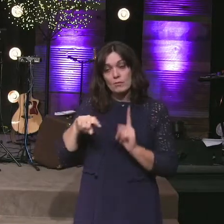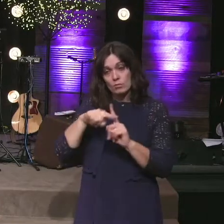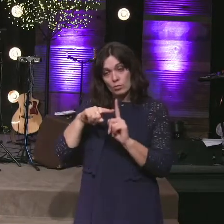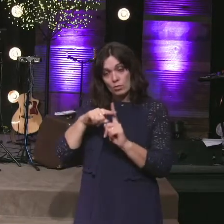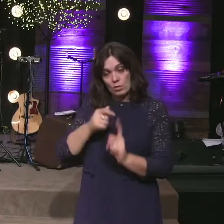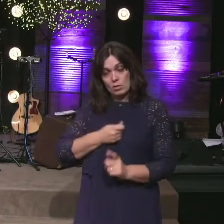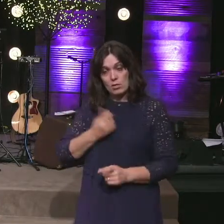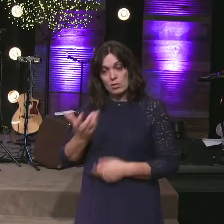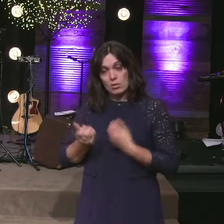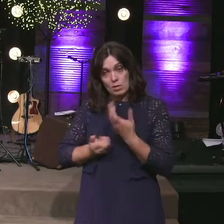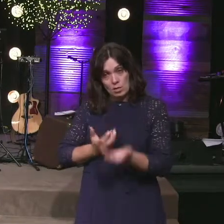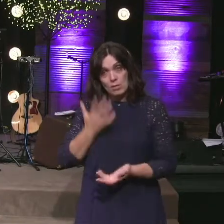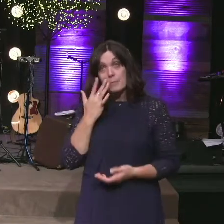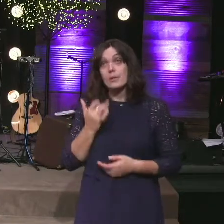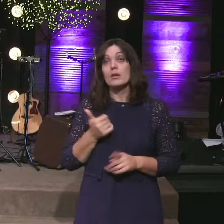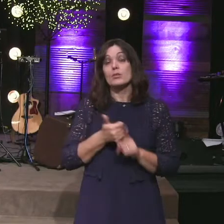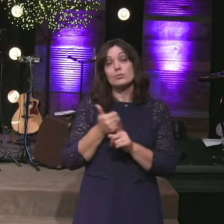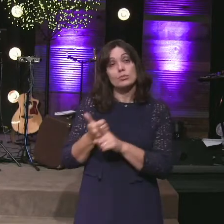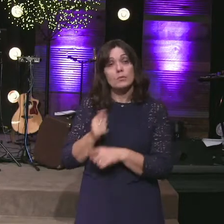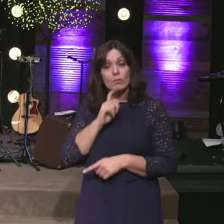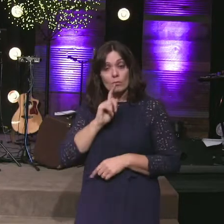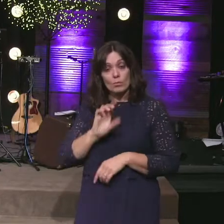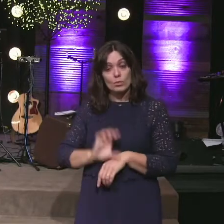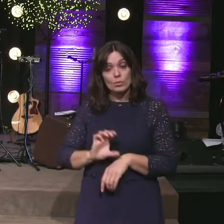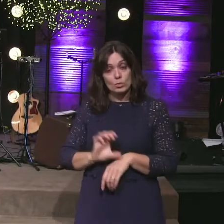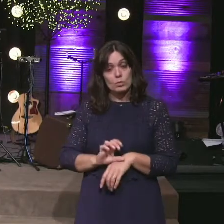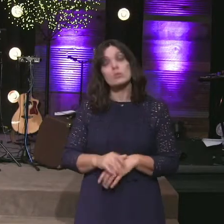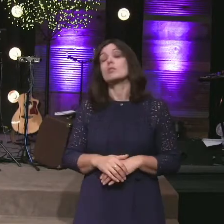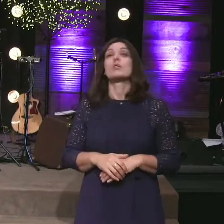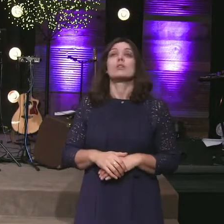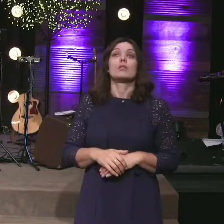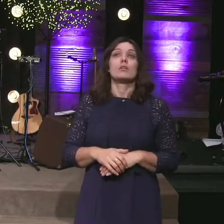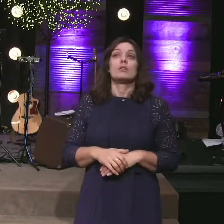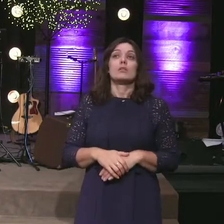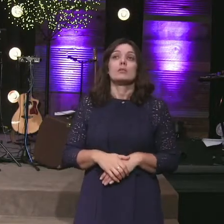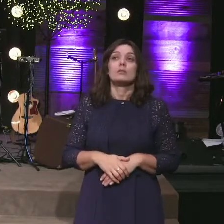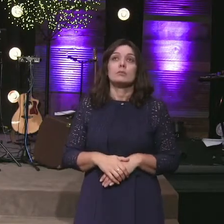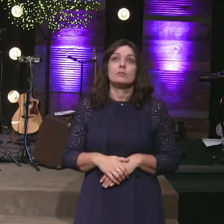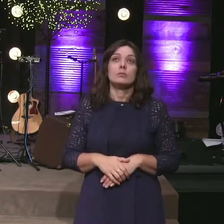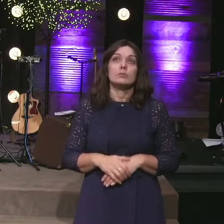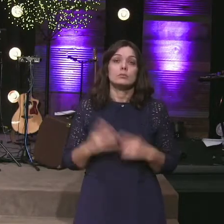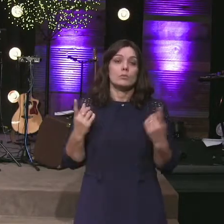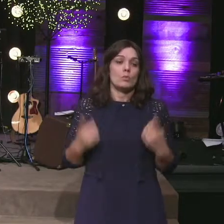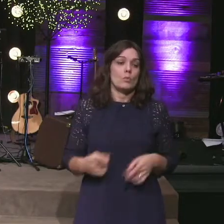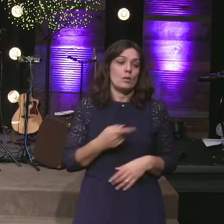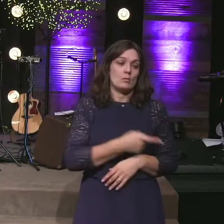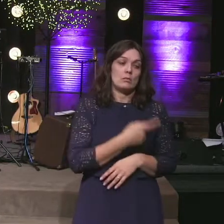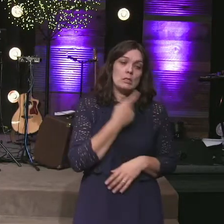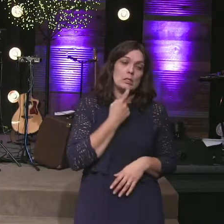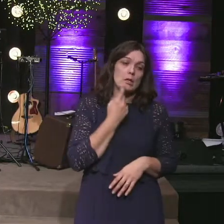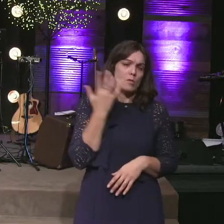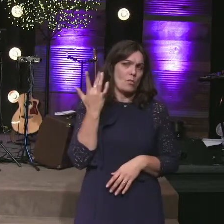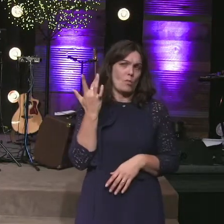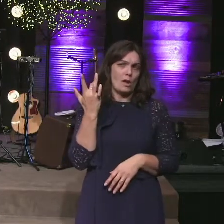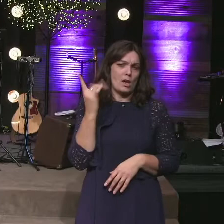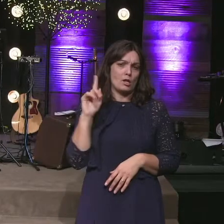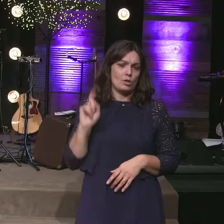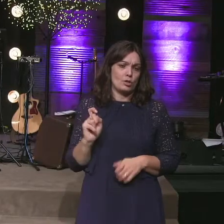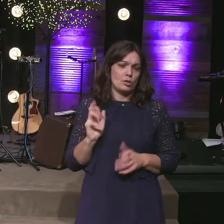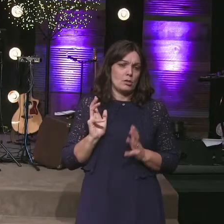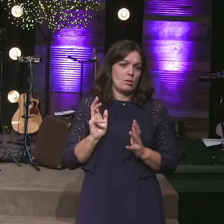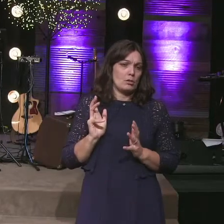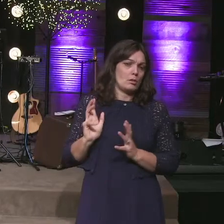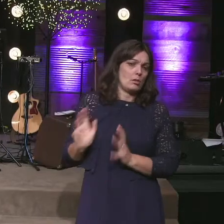the church. Right? So, you know, when Johnny said, why should a person leave their own